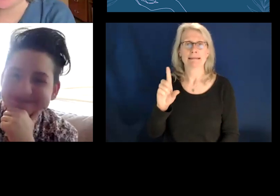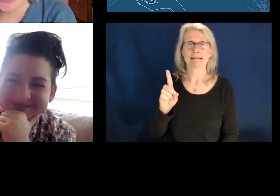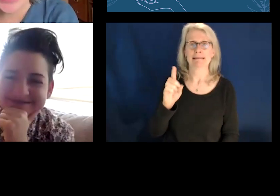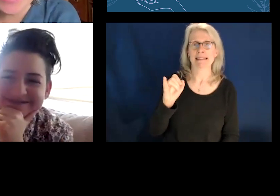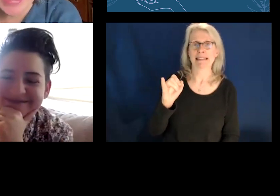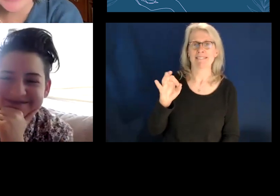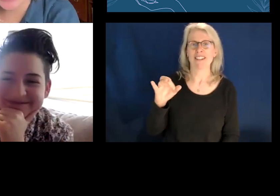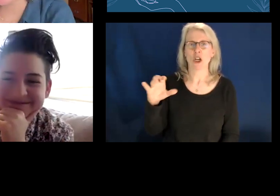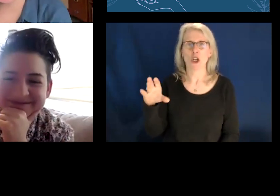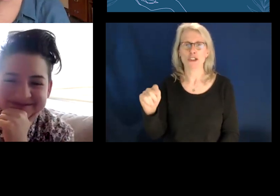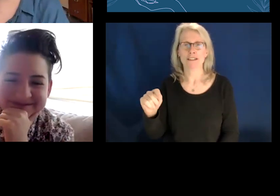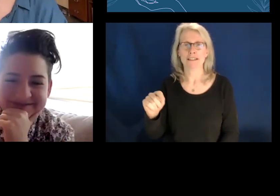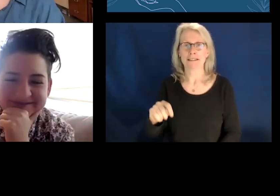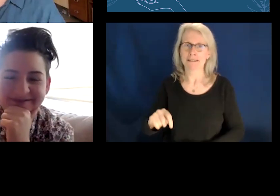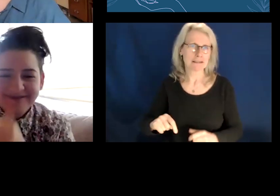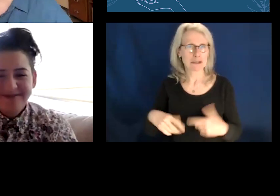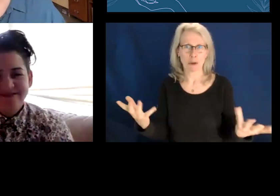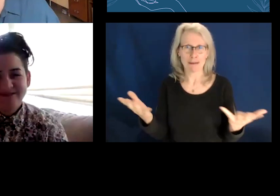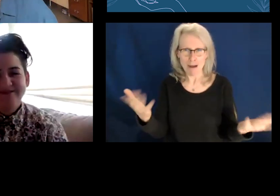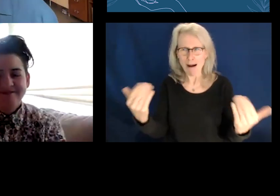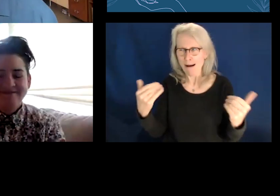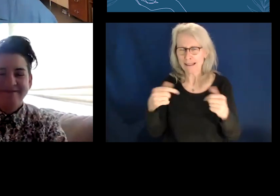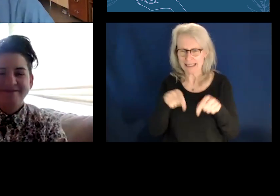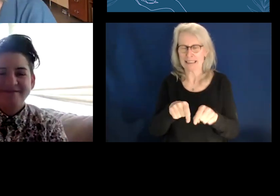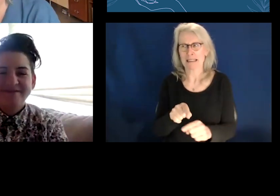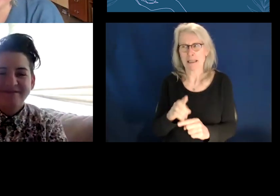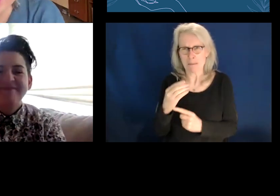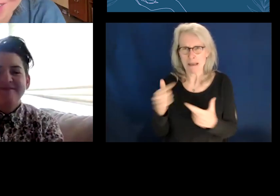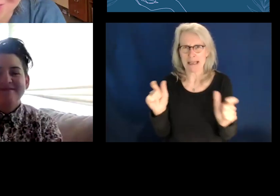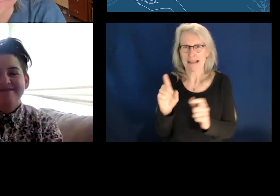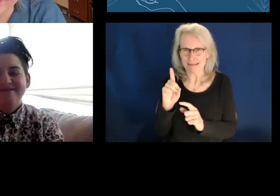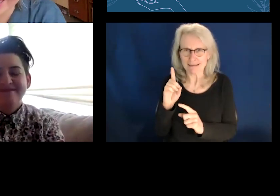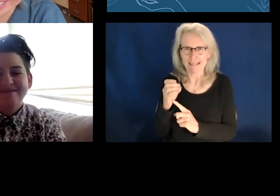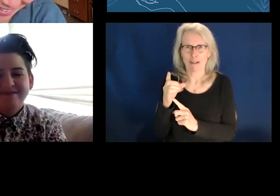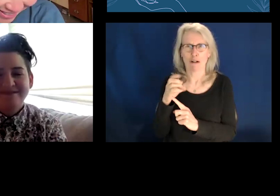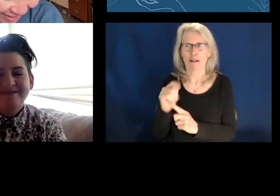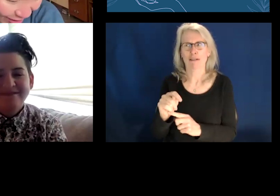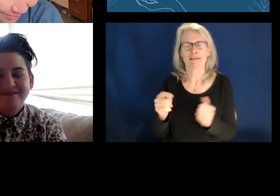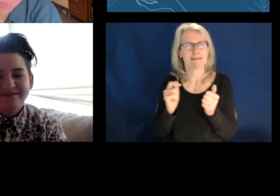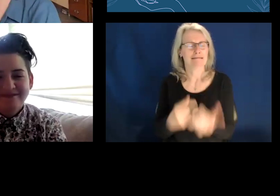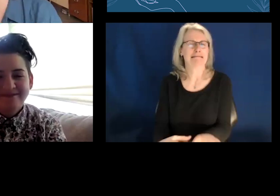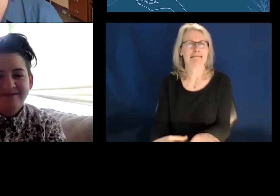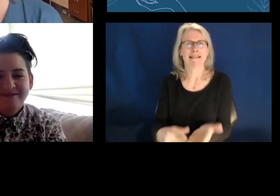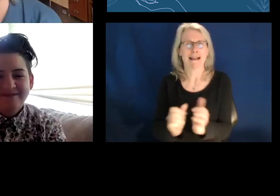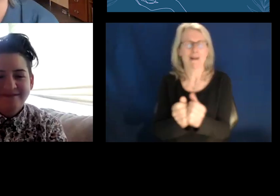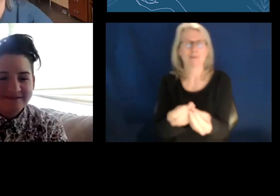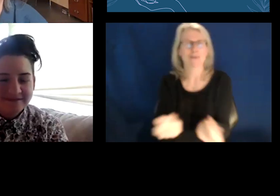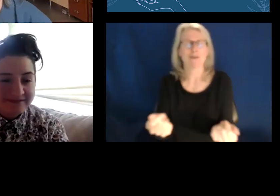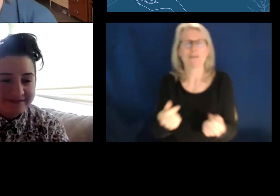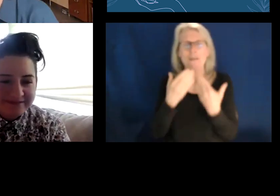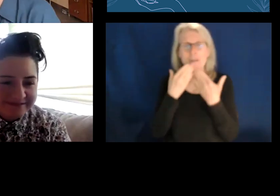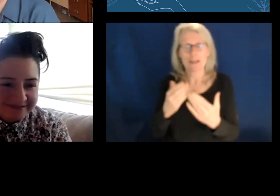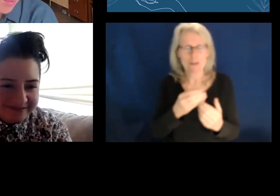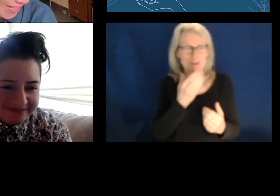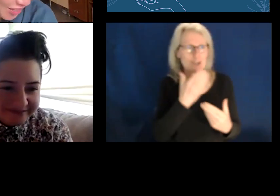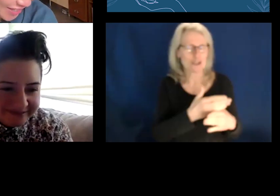right now. Okay, everybody gather around. I love it. Thank you for sharing that, Derek. That's awesome. Faye, over to